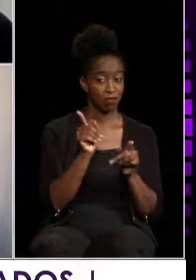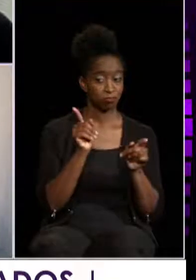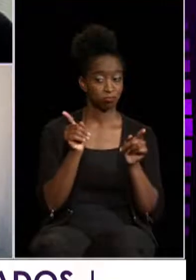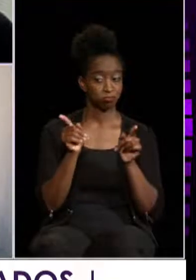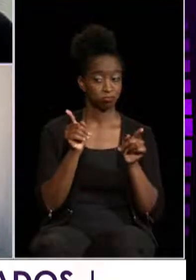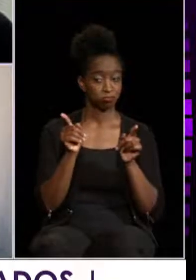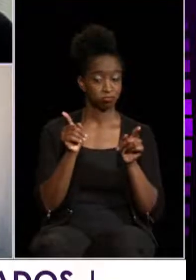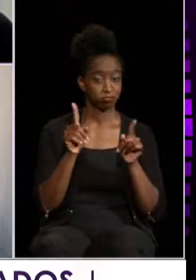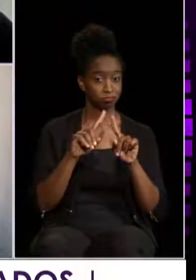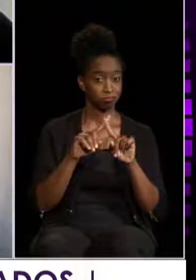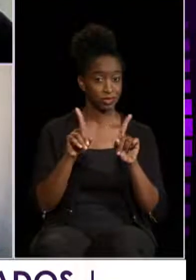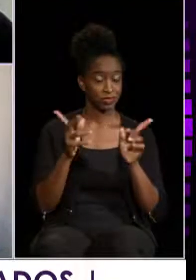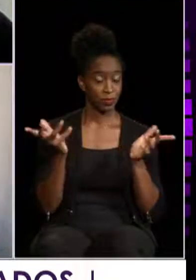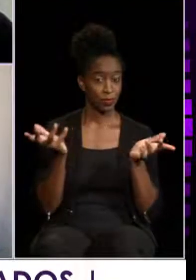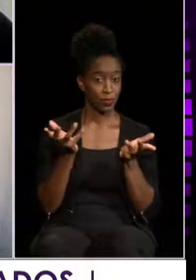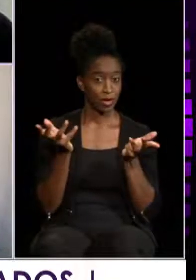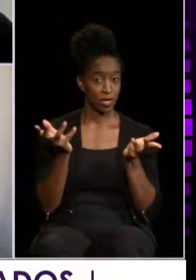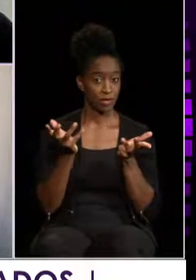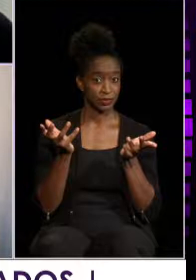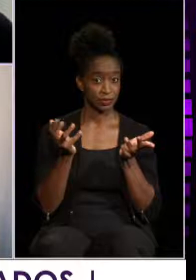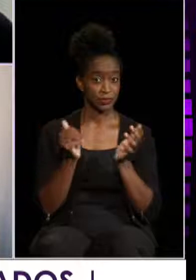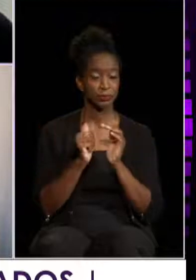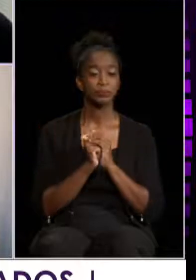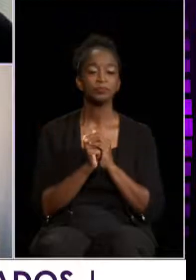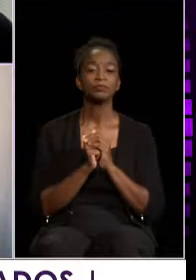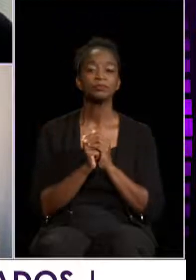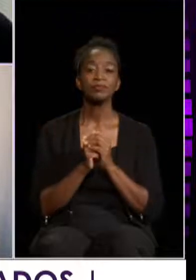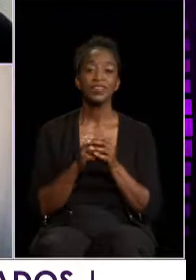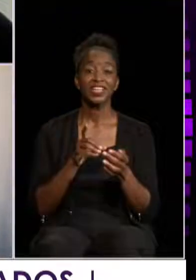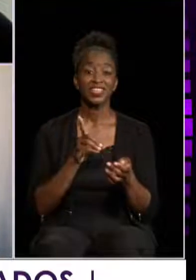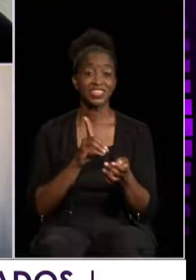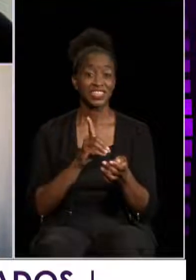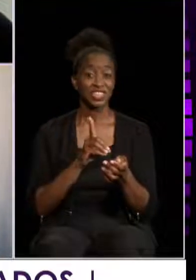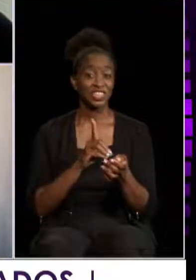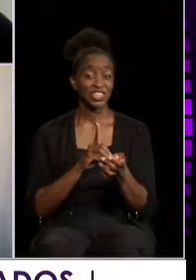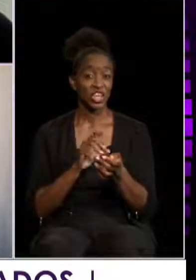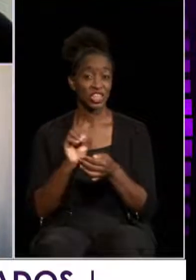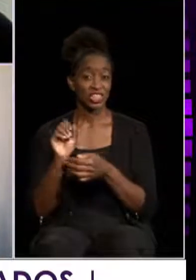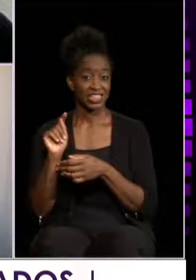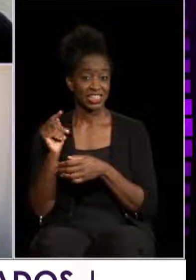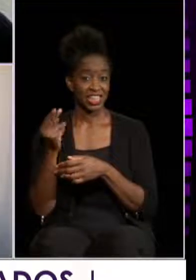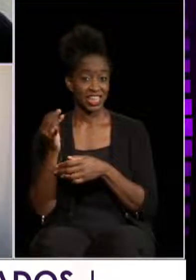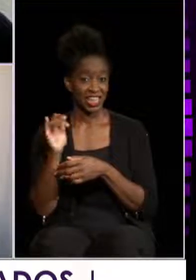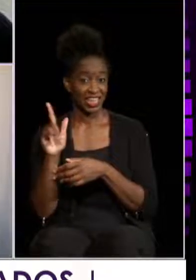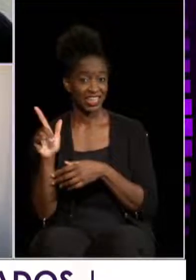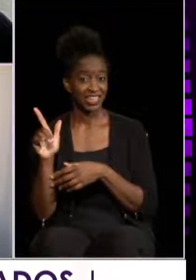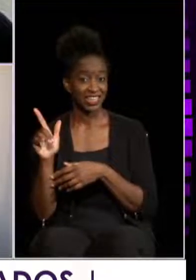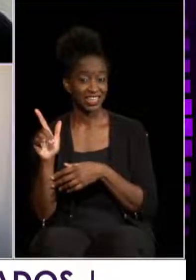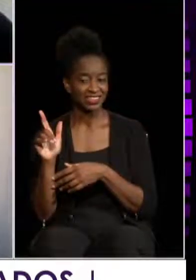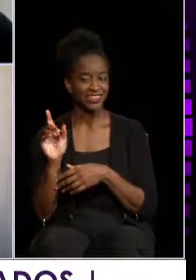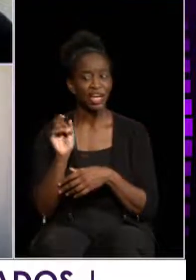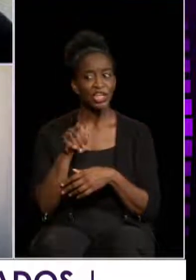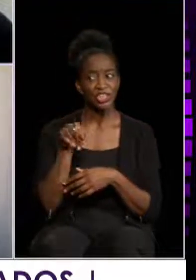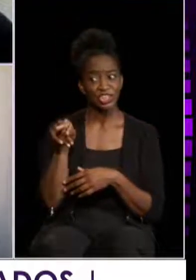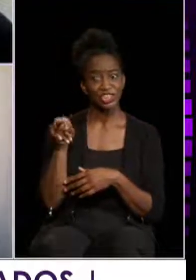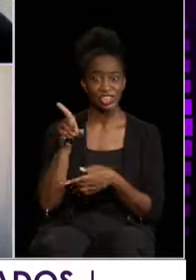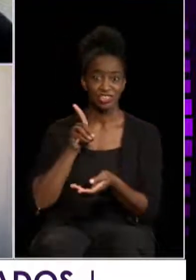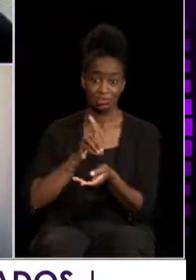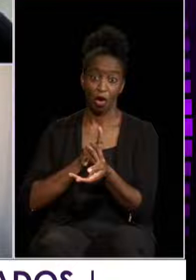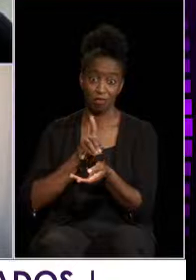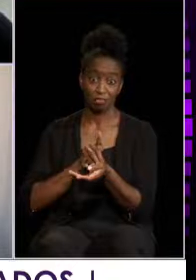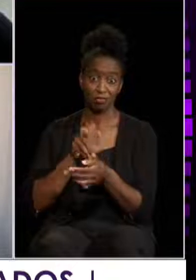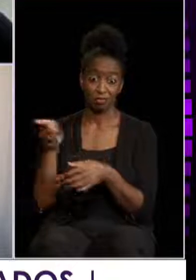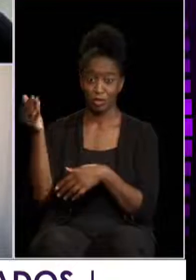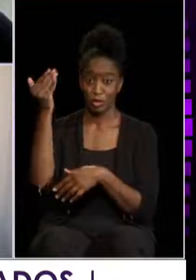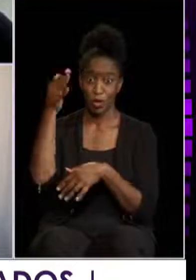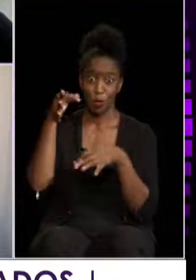Dr. Forsyth Hill? I think we should probably defer to the doc. Okay, well, Dr. Forsyth Hill then, could you please be so kind?